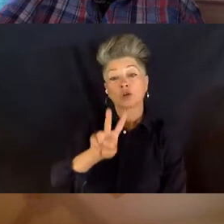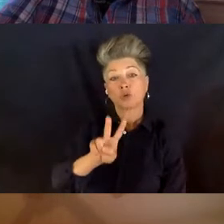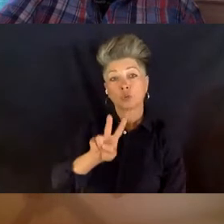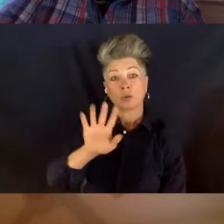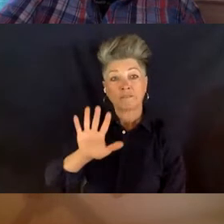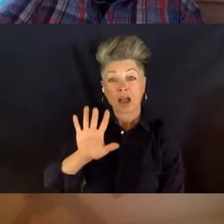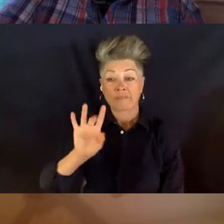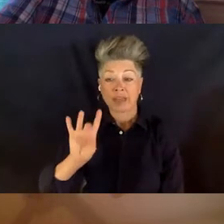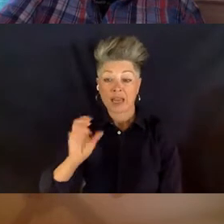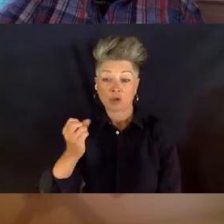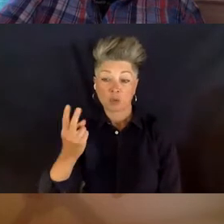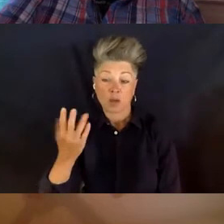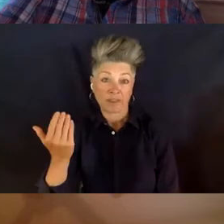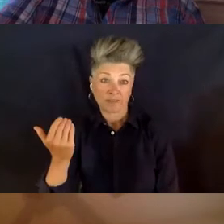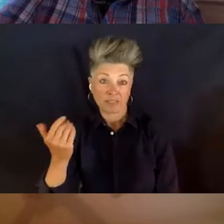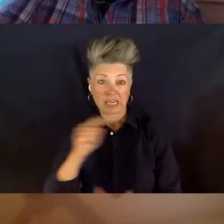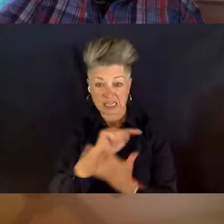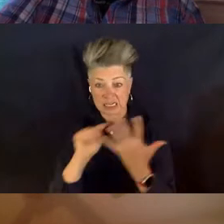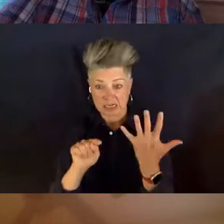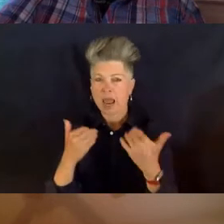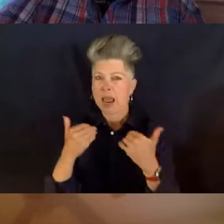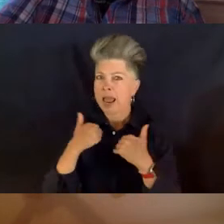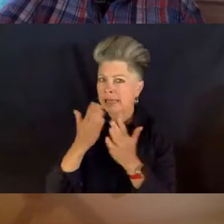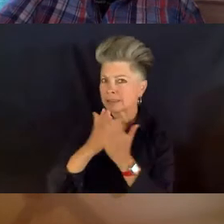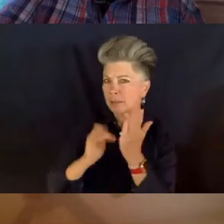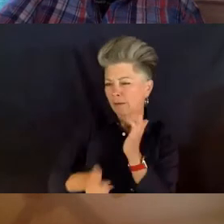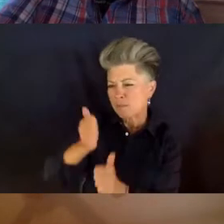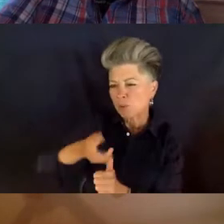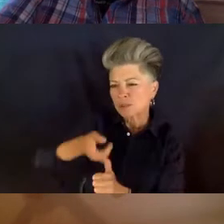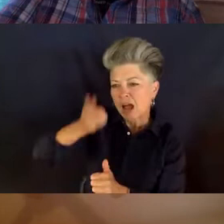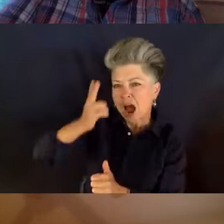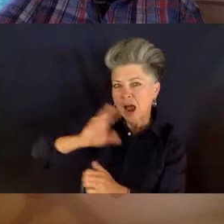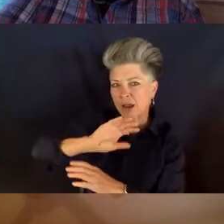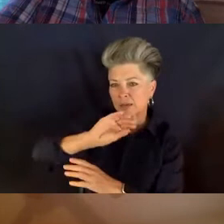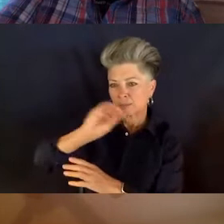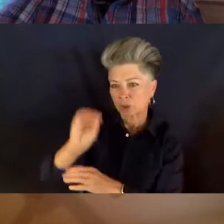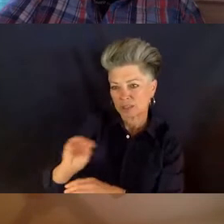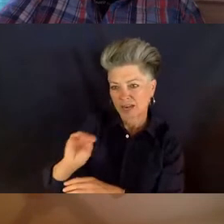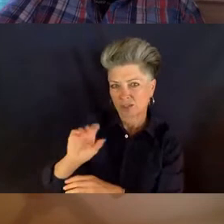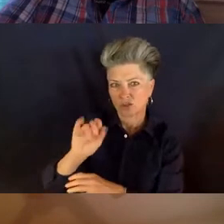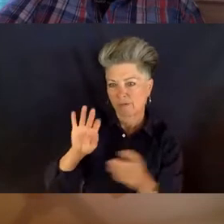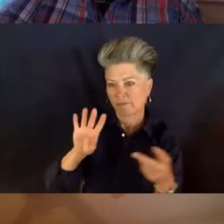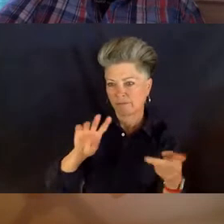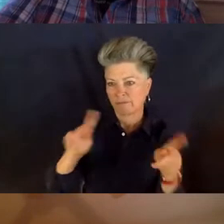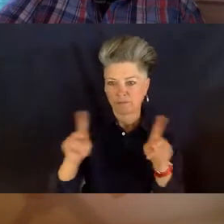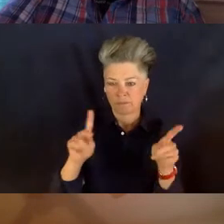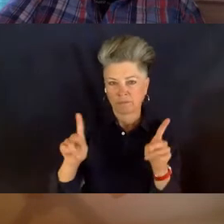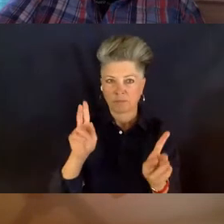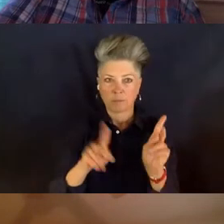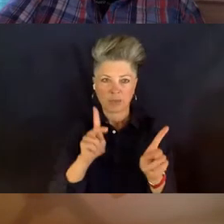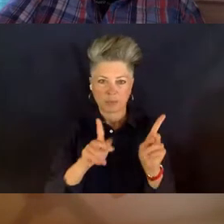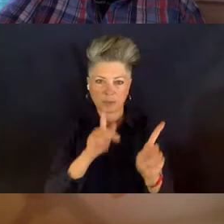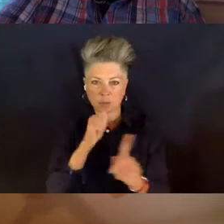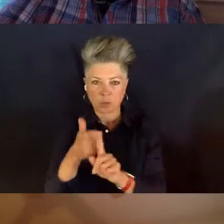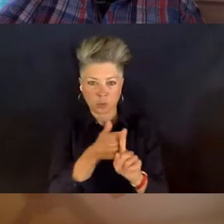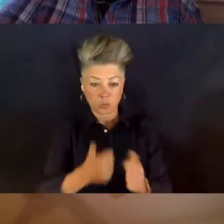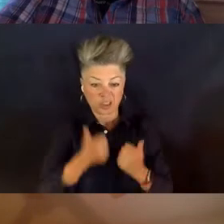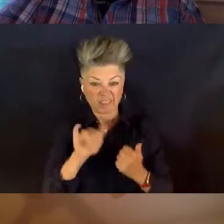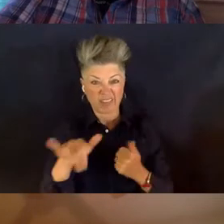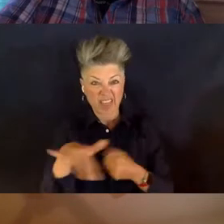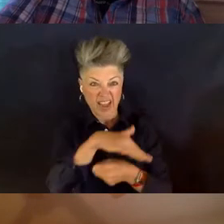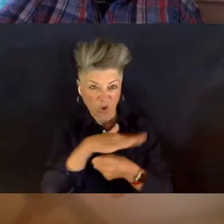15 that had some of the highest percentages or proportion percentages of residents that reported feeling poor